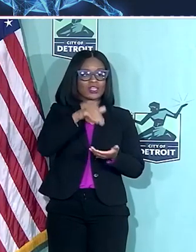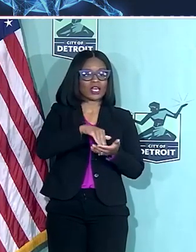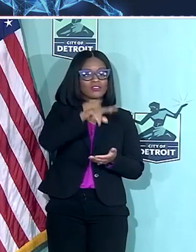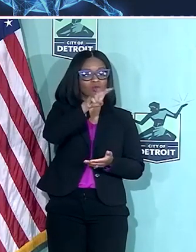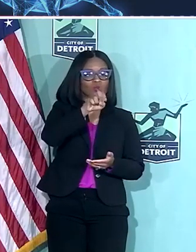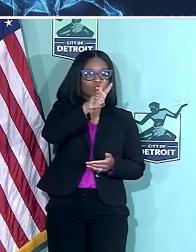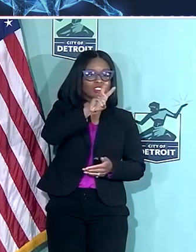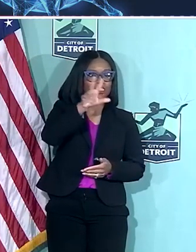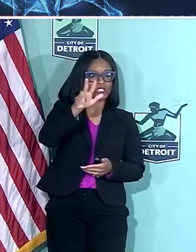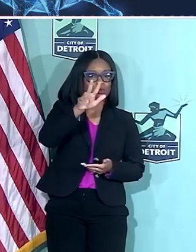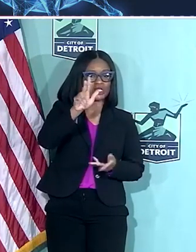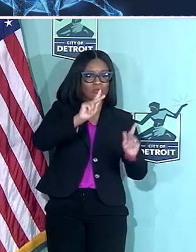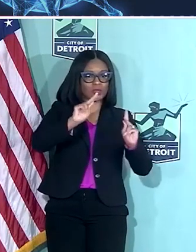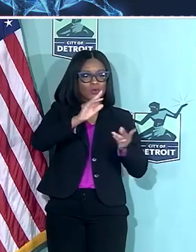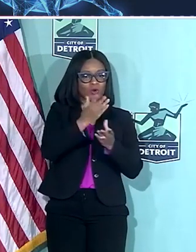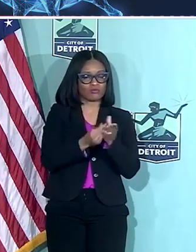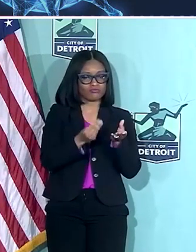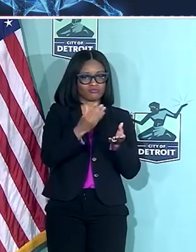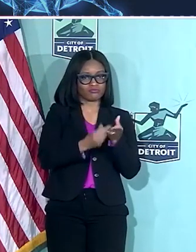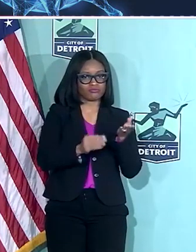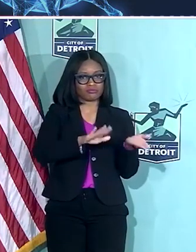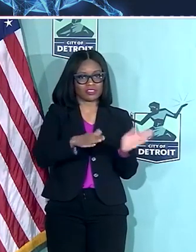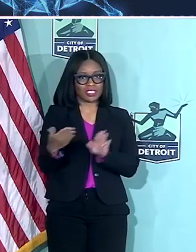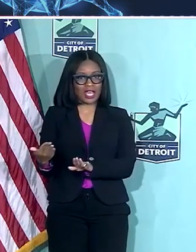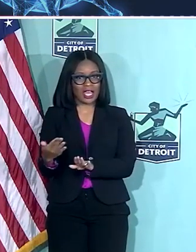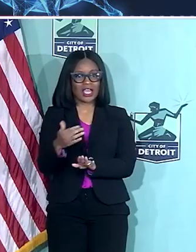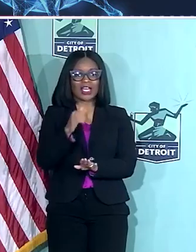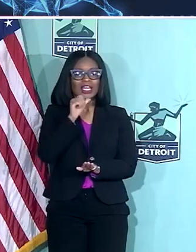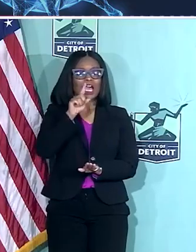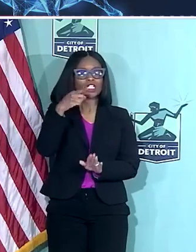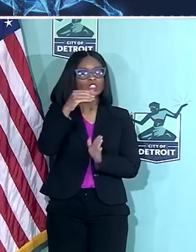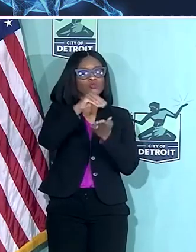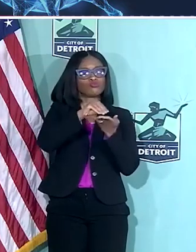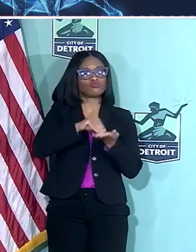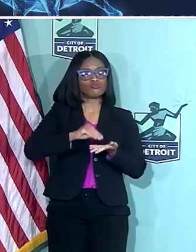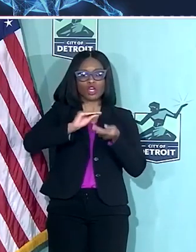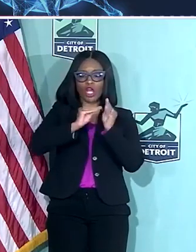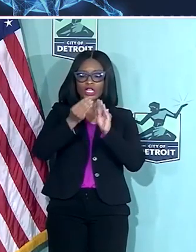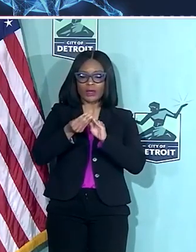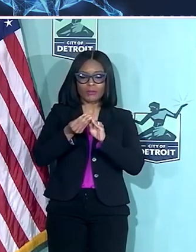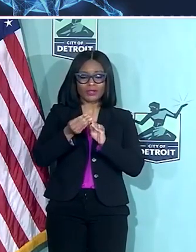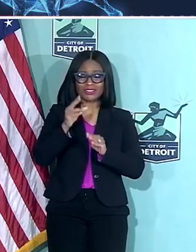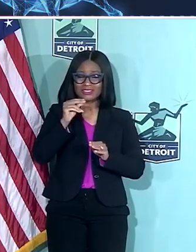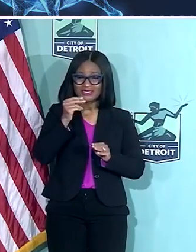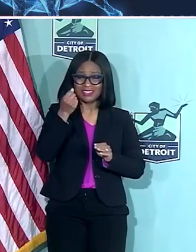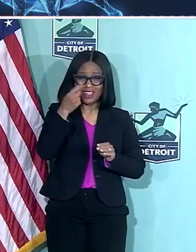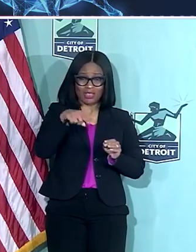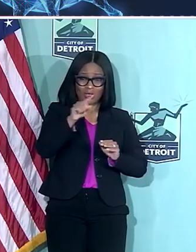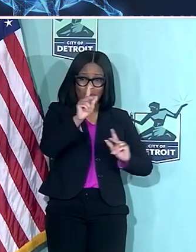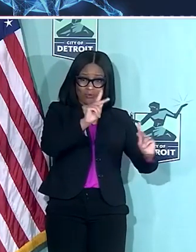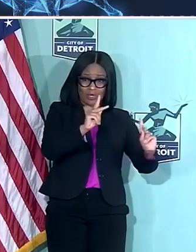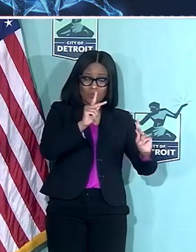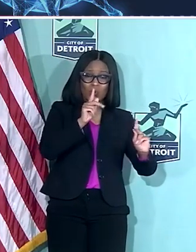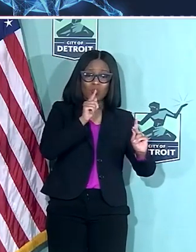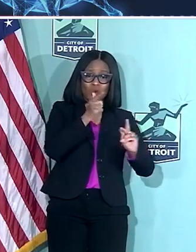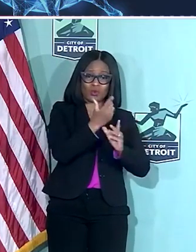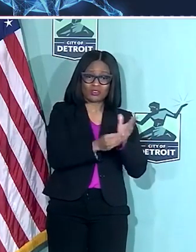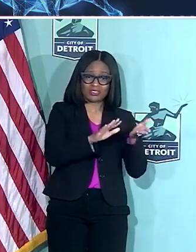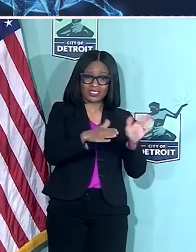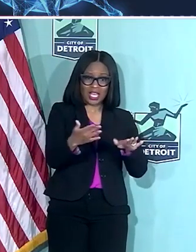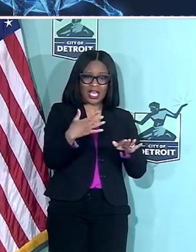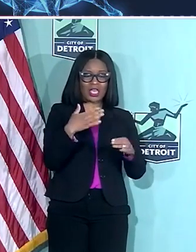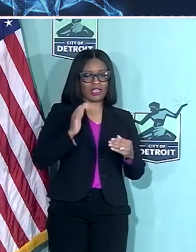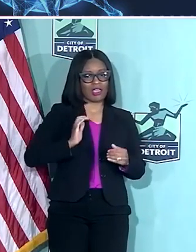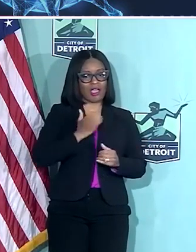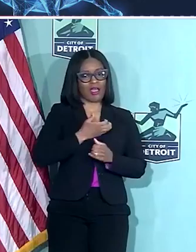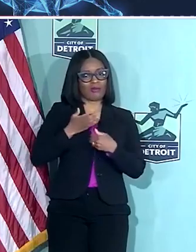1,263 deaths. Now, these are just not numbers that I'm reporting. These are our neighbors and our loved ones that have been impacted,